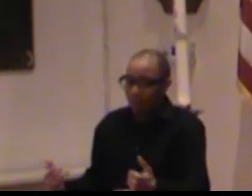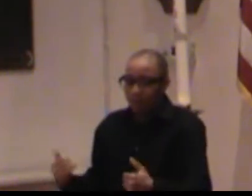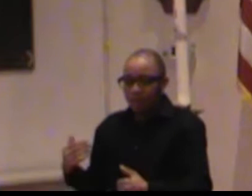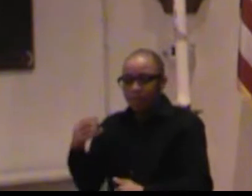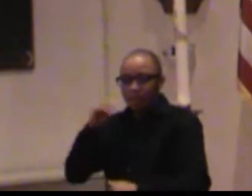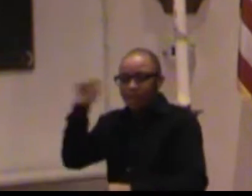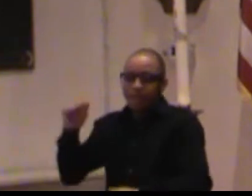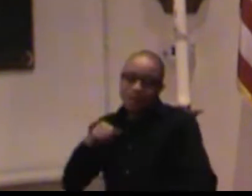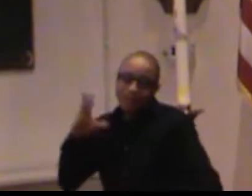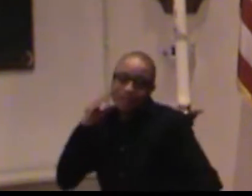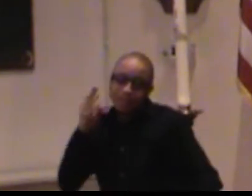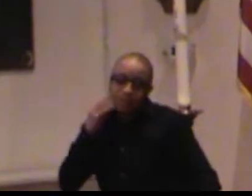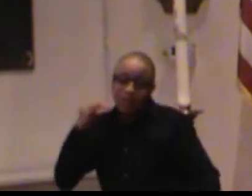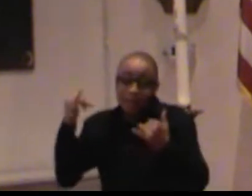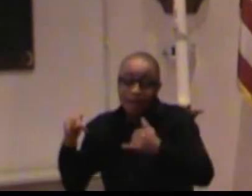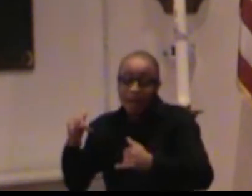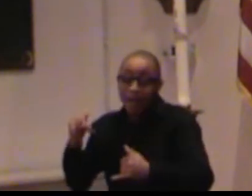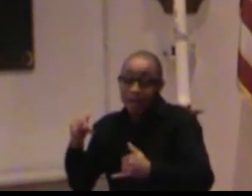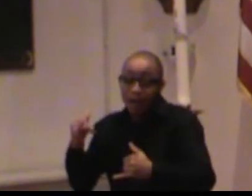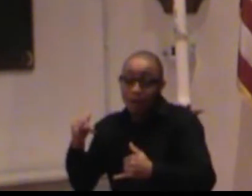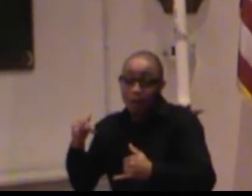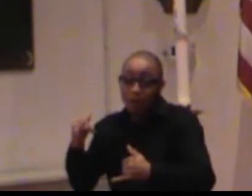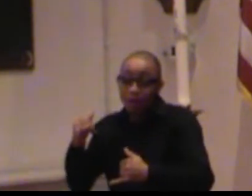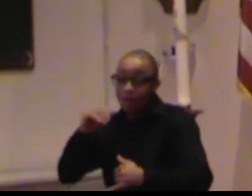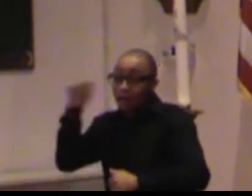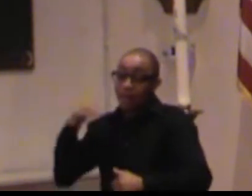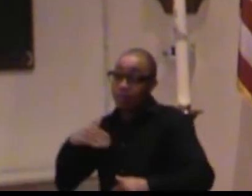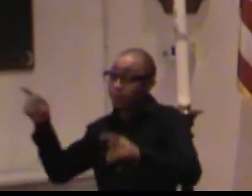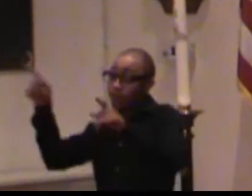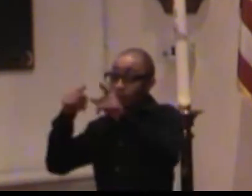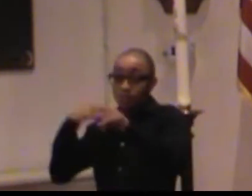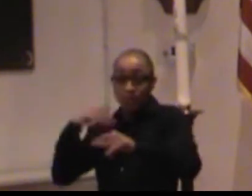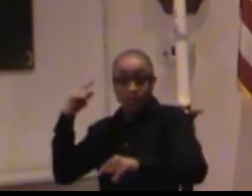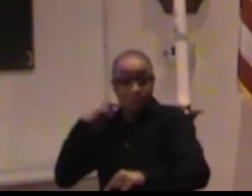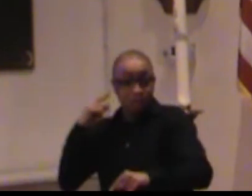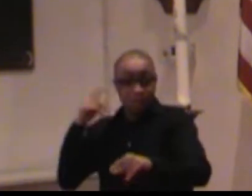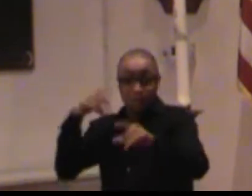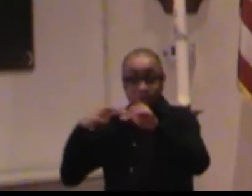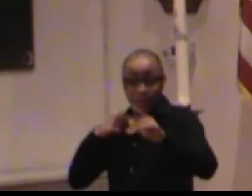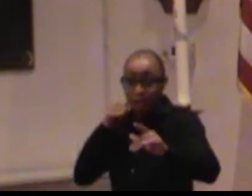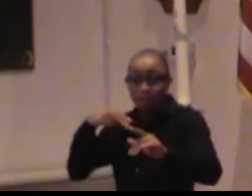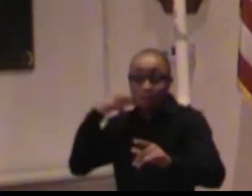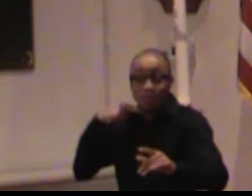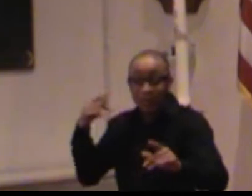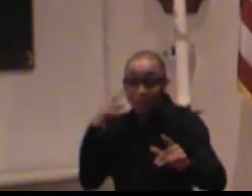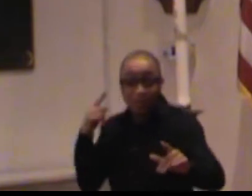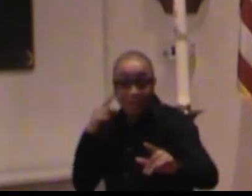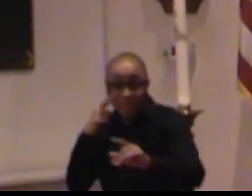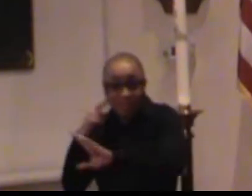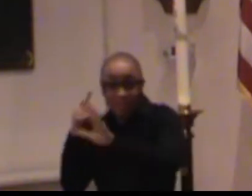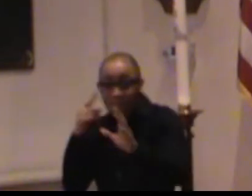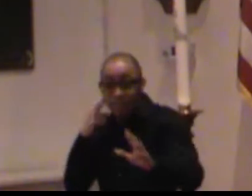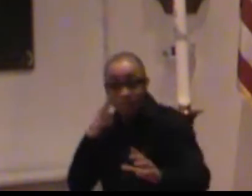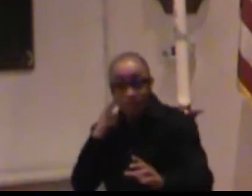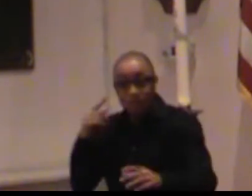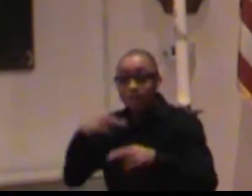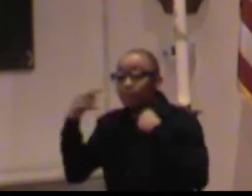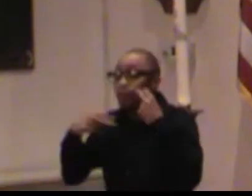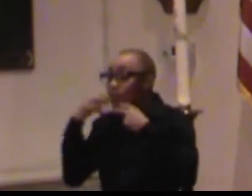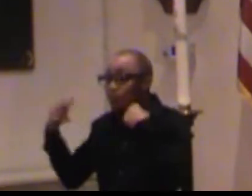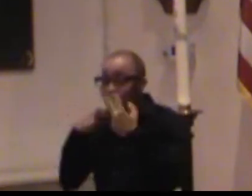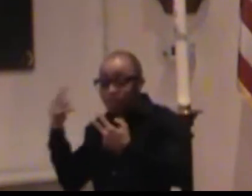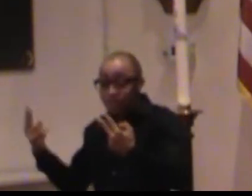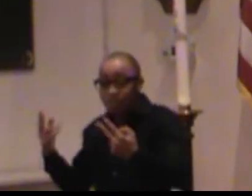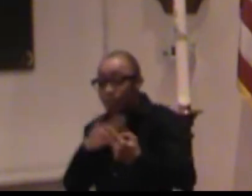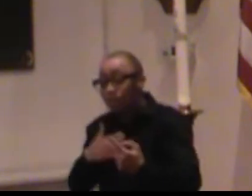can experience that now moment before I get through with this message. Somebody missed their shout right now. Somebody can experience that now moment